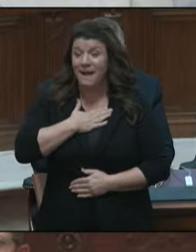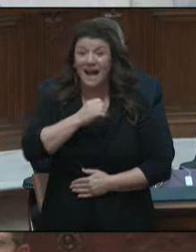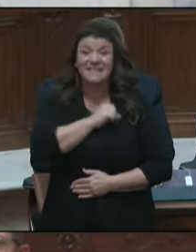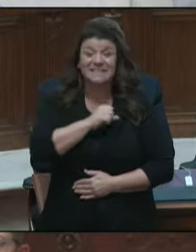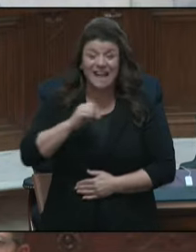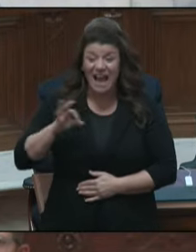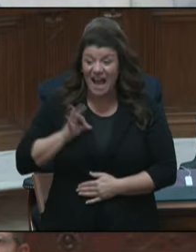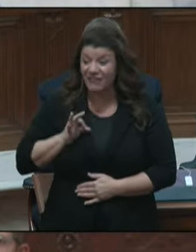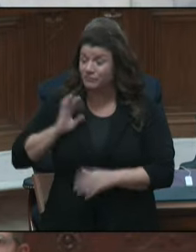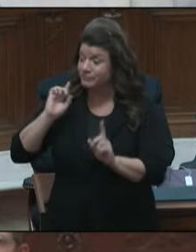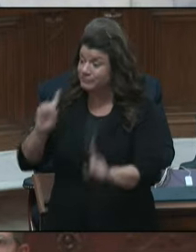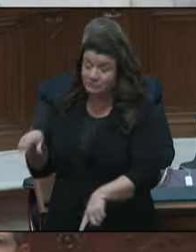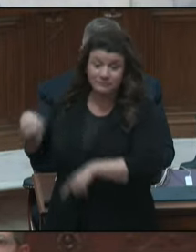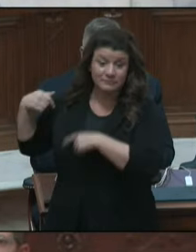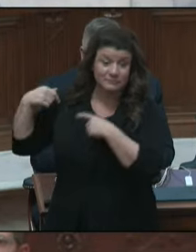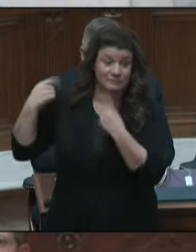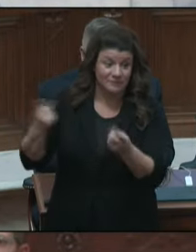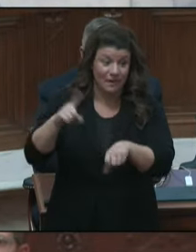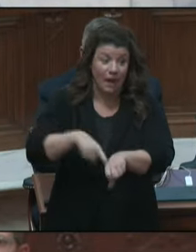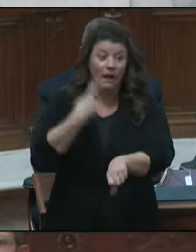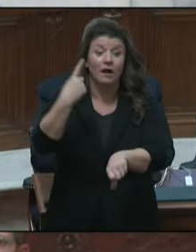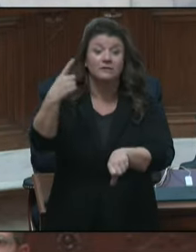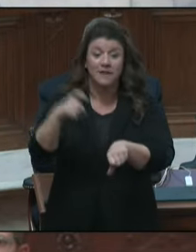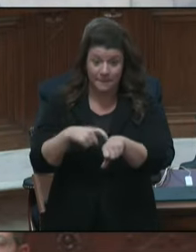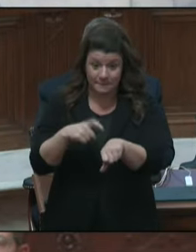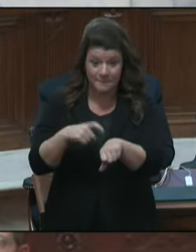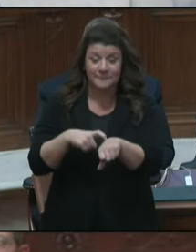my staff that's been with me for a long, long time,